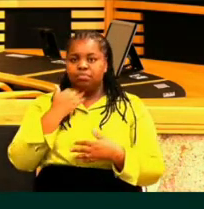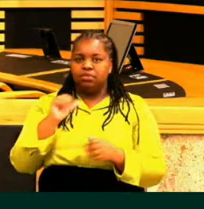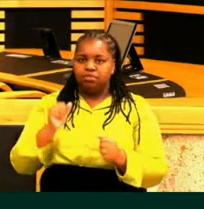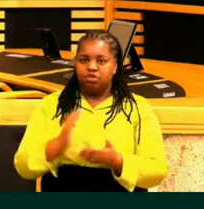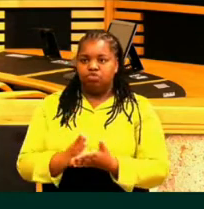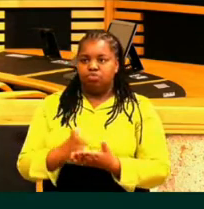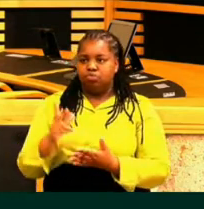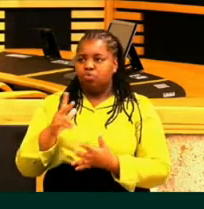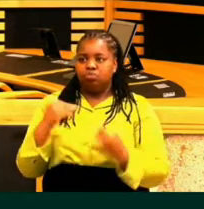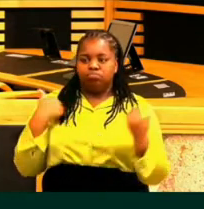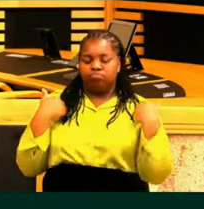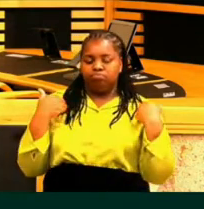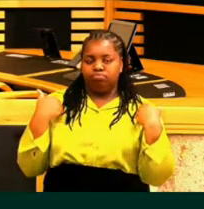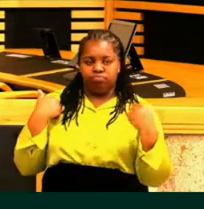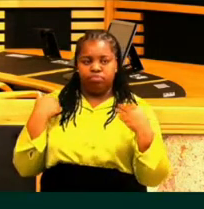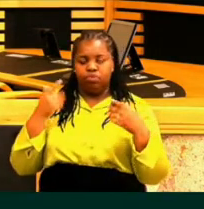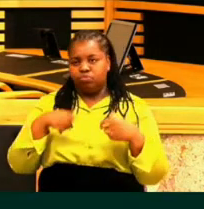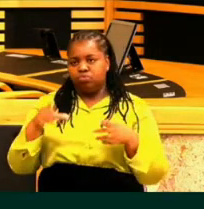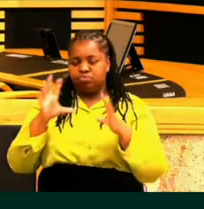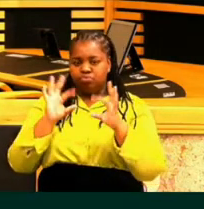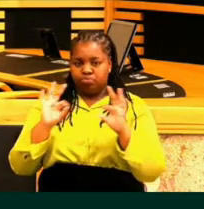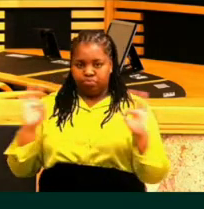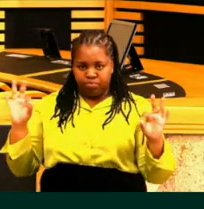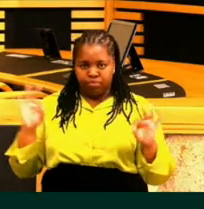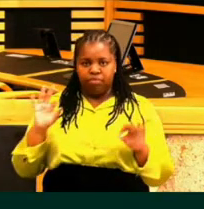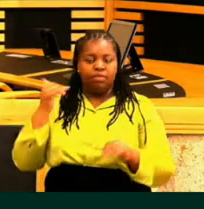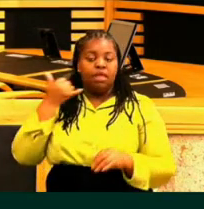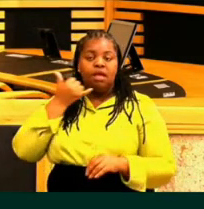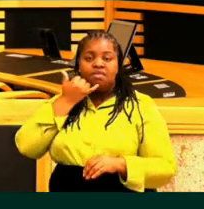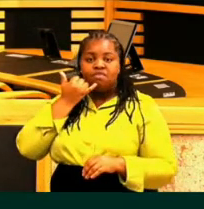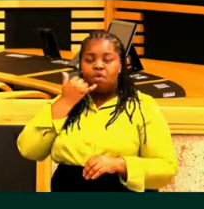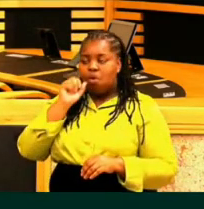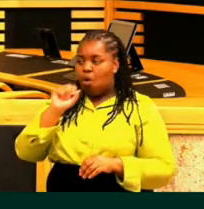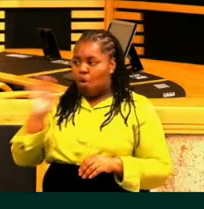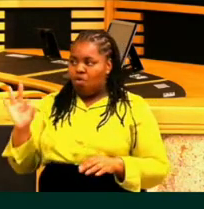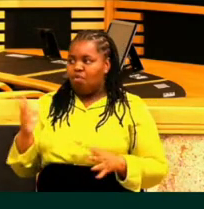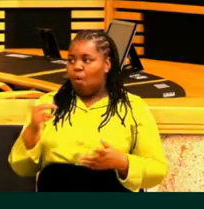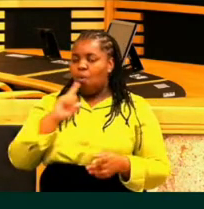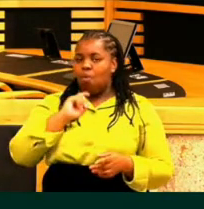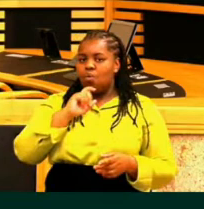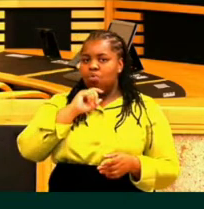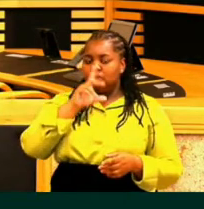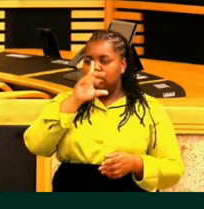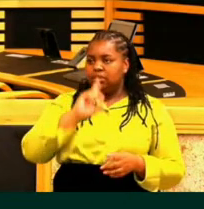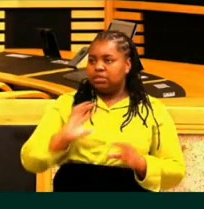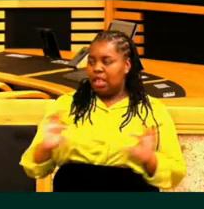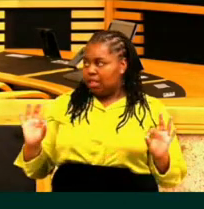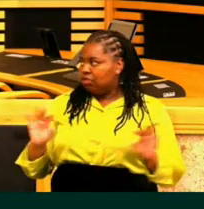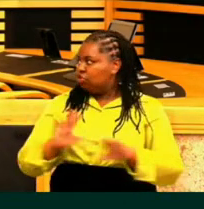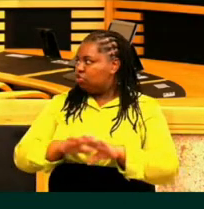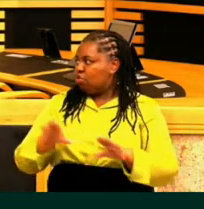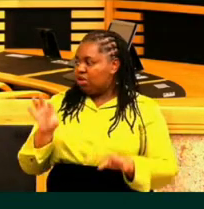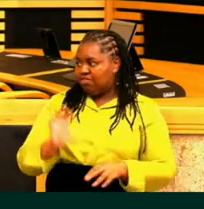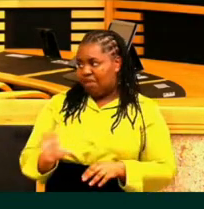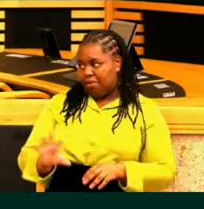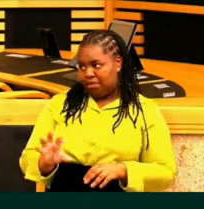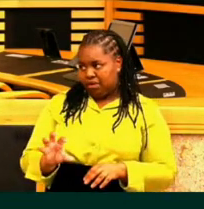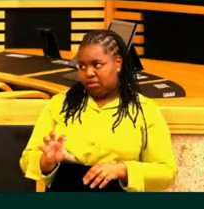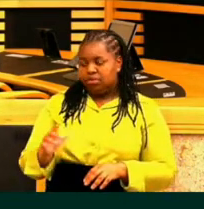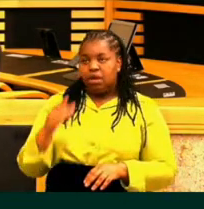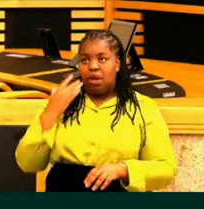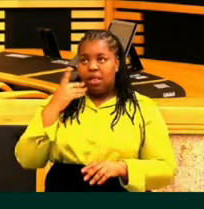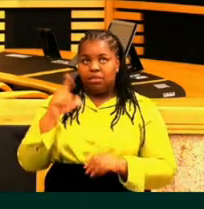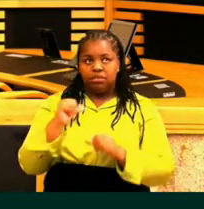with no disturbance cell phones must be switched off or put on silent not vibrate for the duration of the